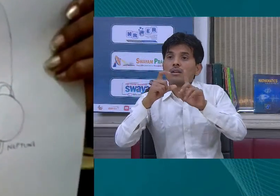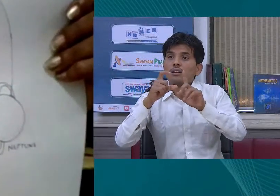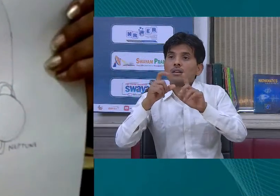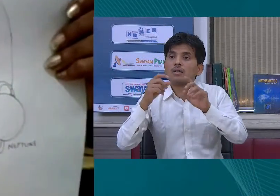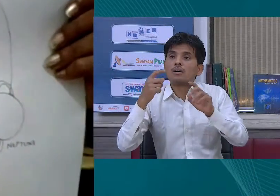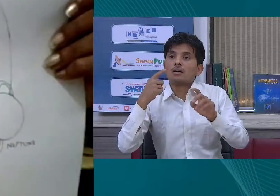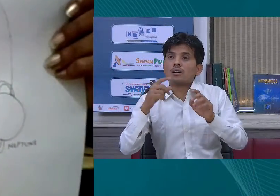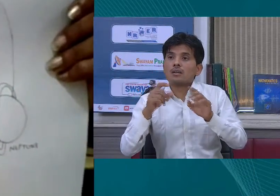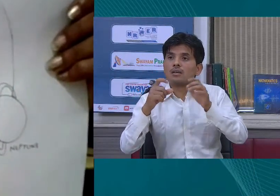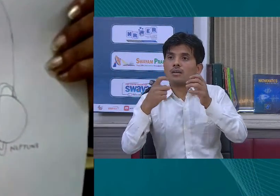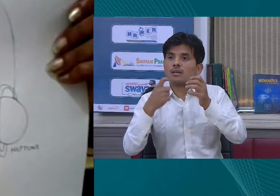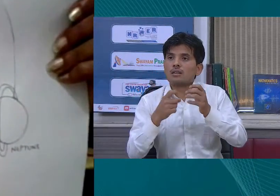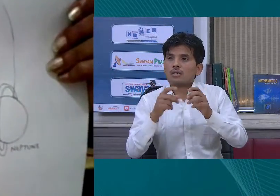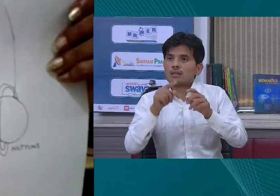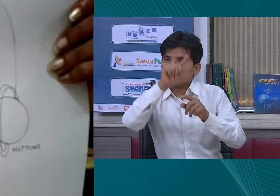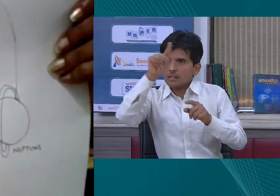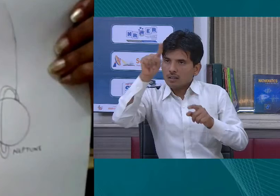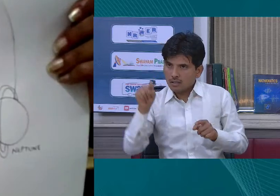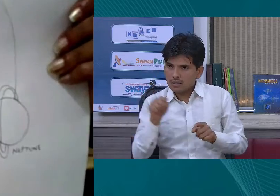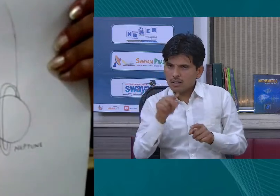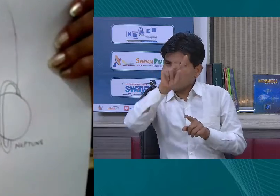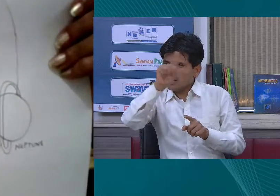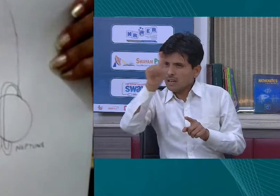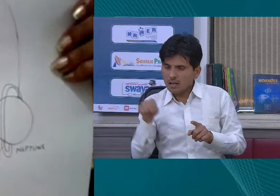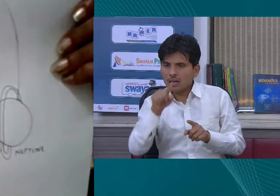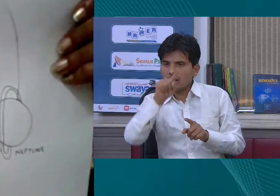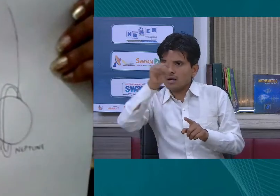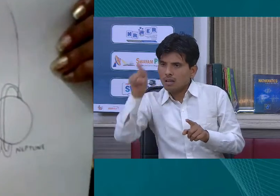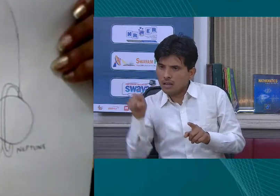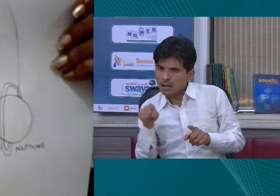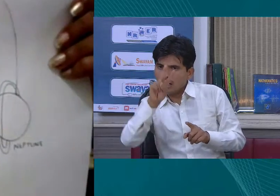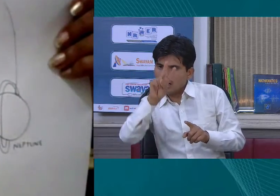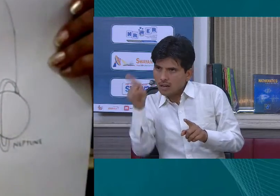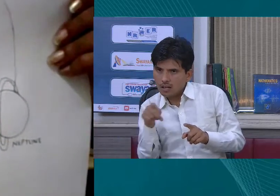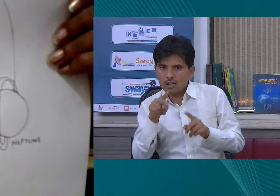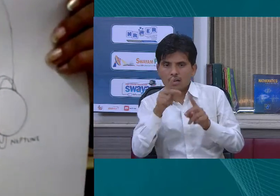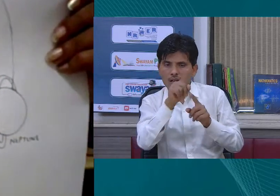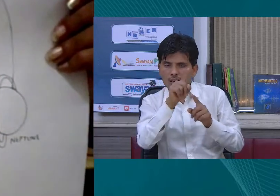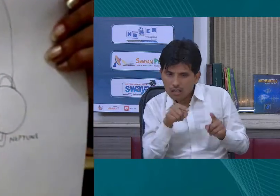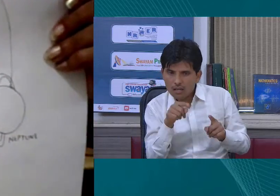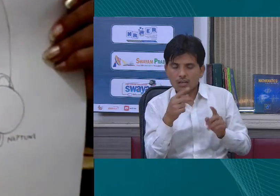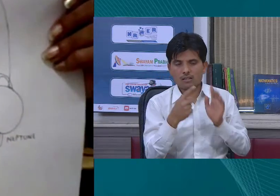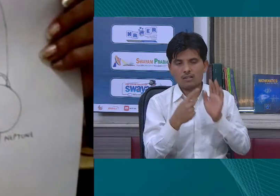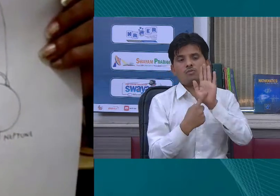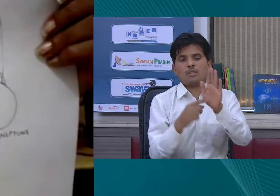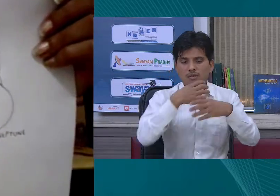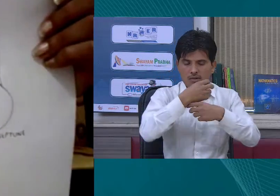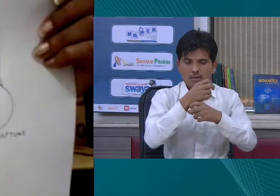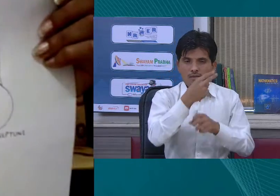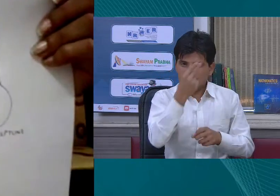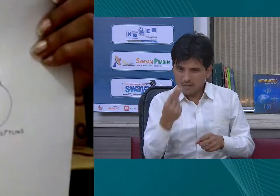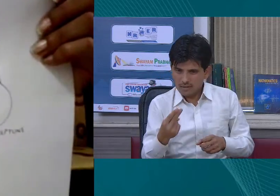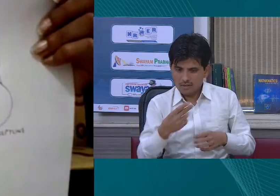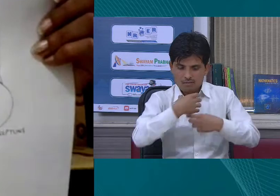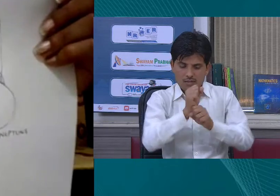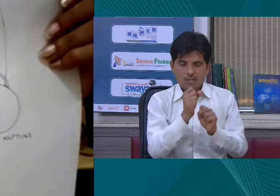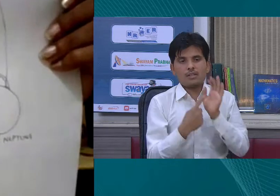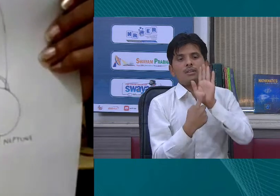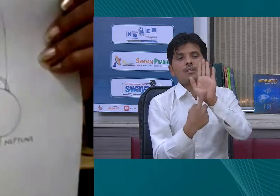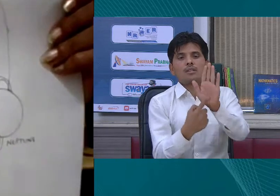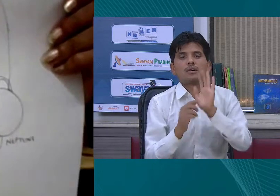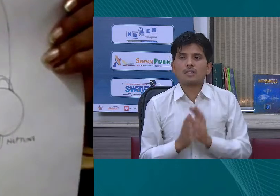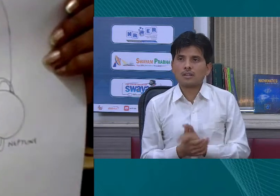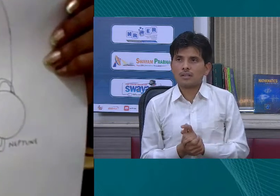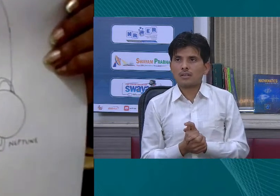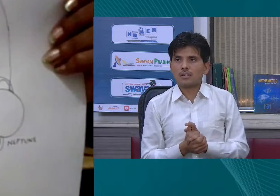I've tried to trace it with a pen refill without an ink, and then I just tried to trace it